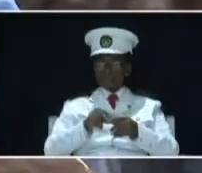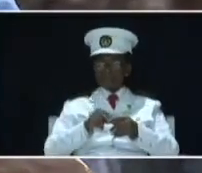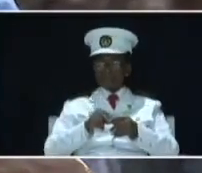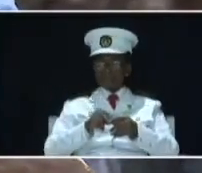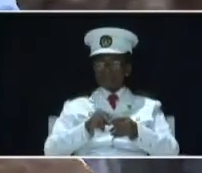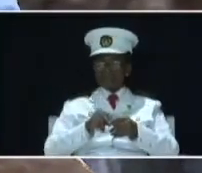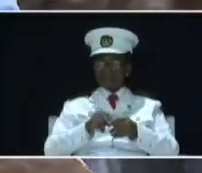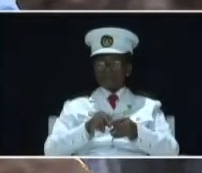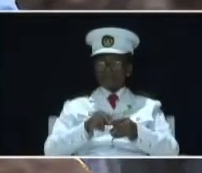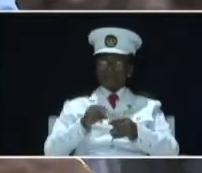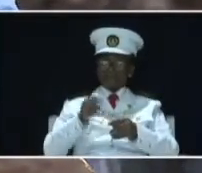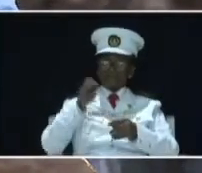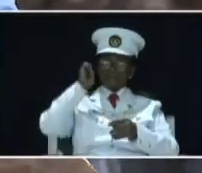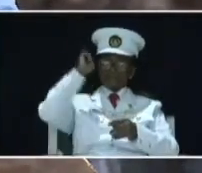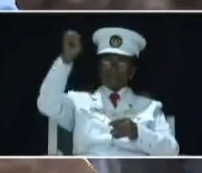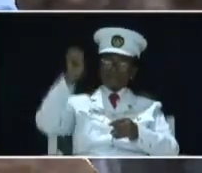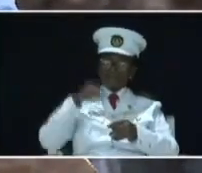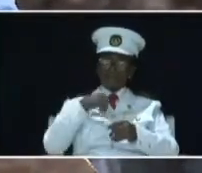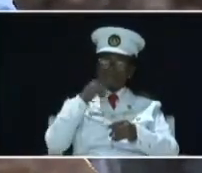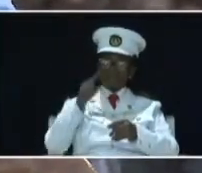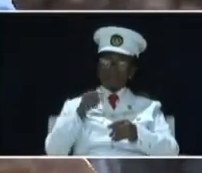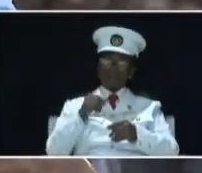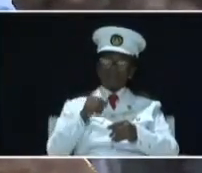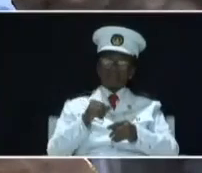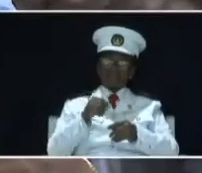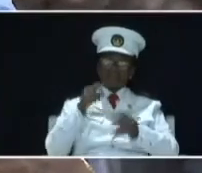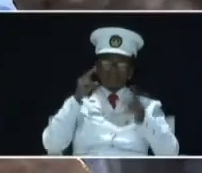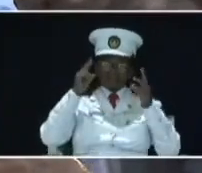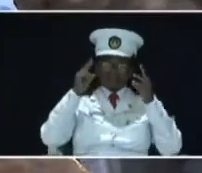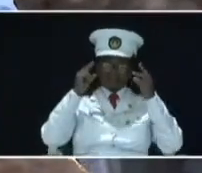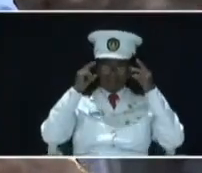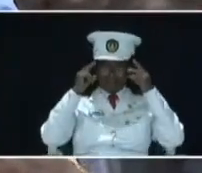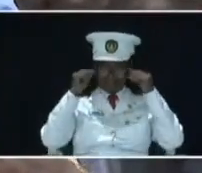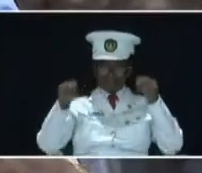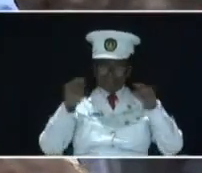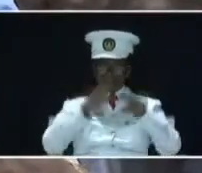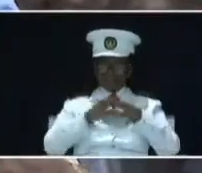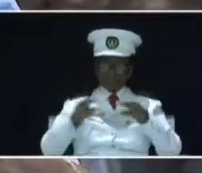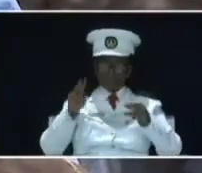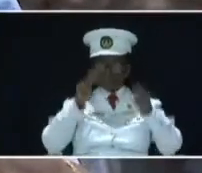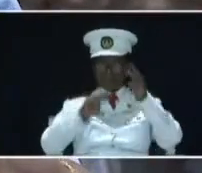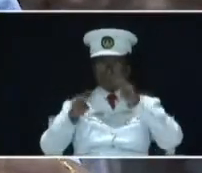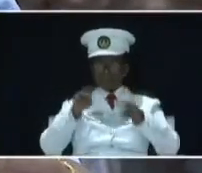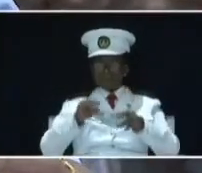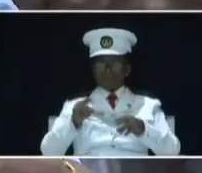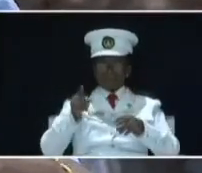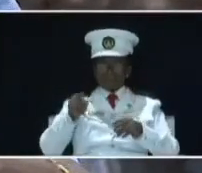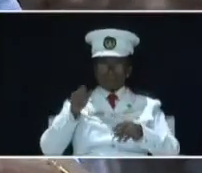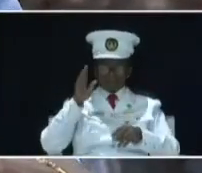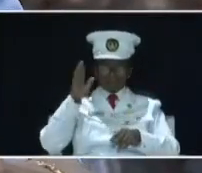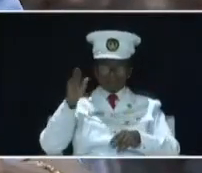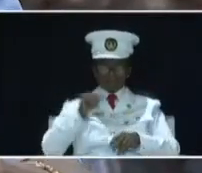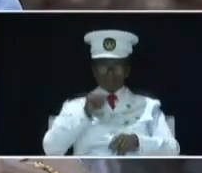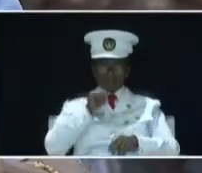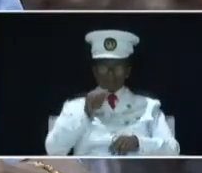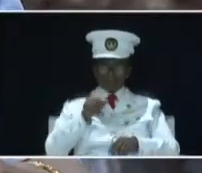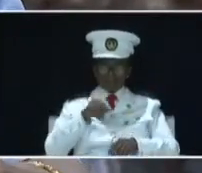12, he told Moses, don't worry, you won't go alone. I will be with you.